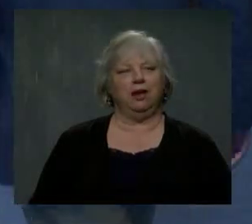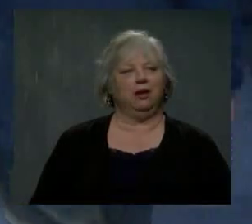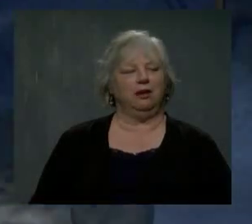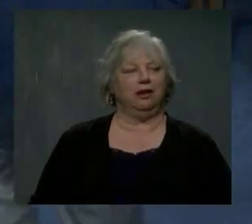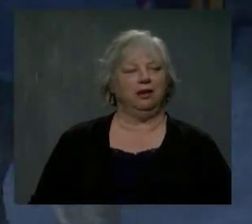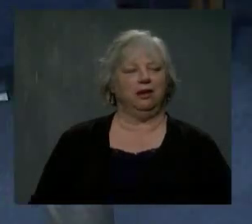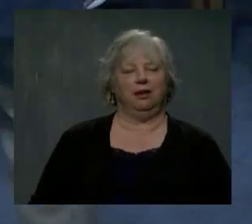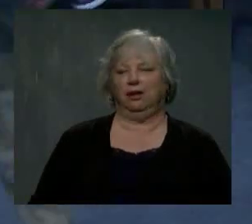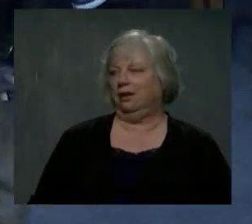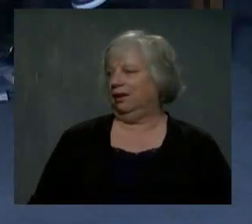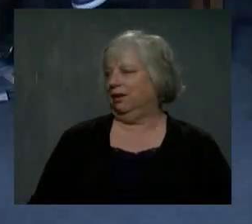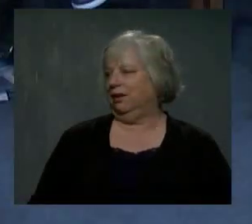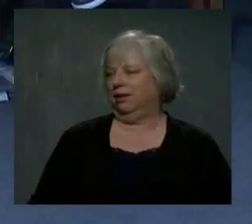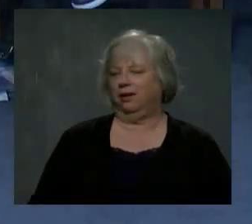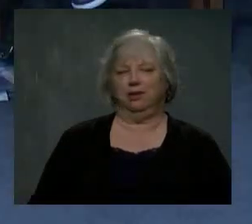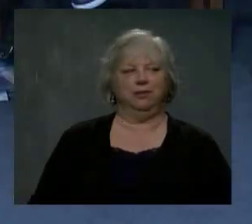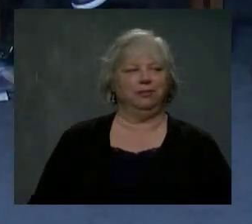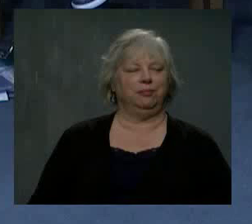Thank you, sir.